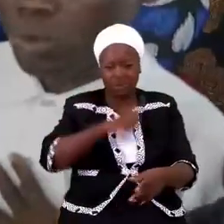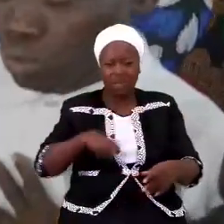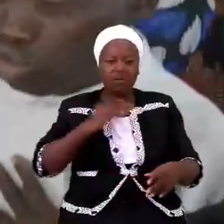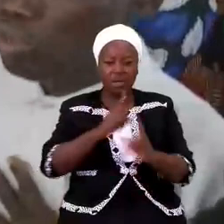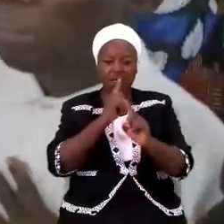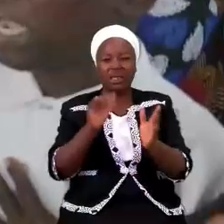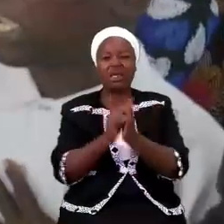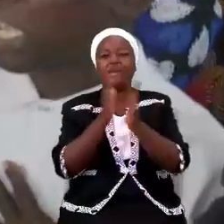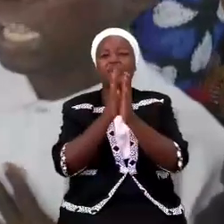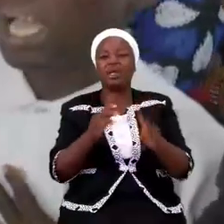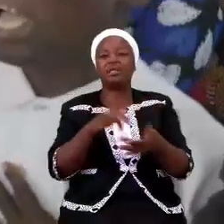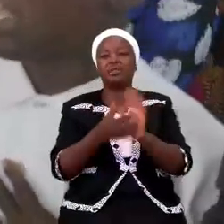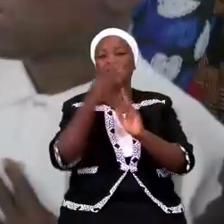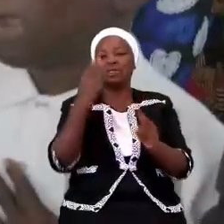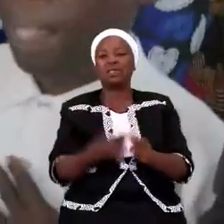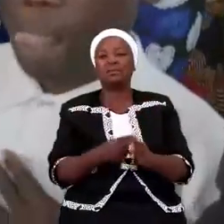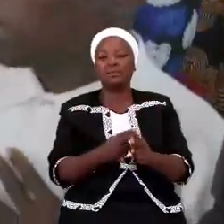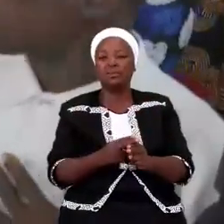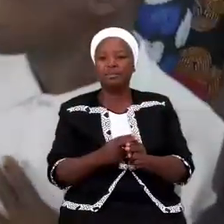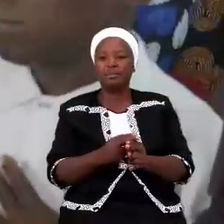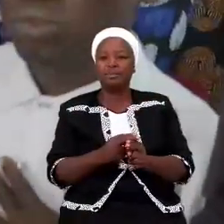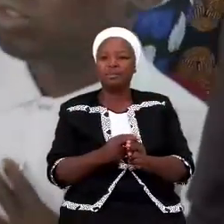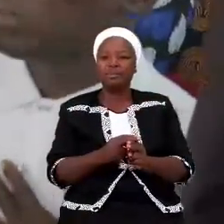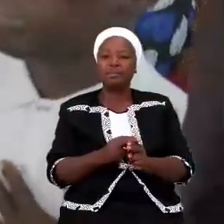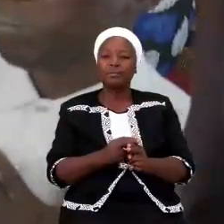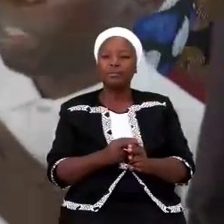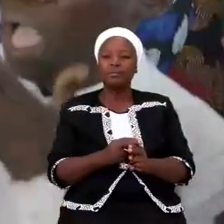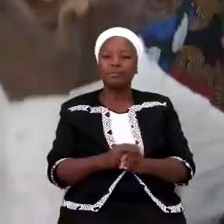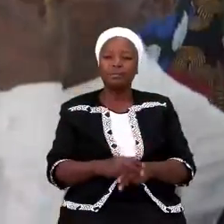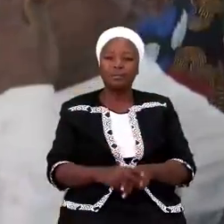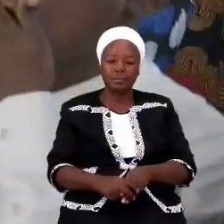This is the